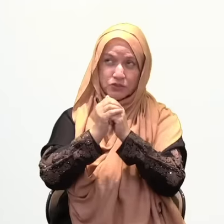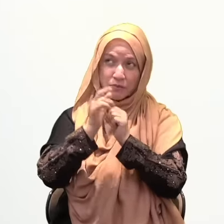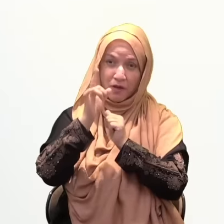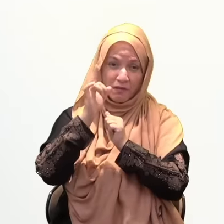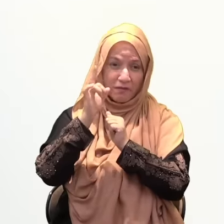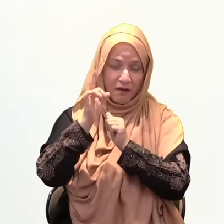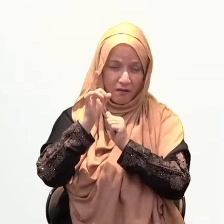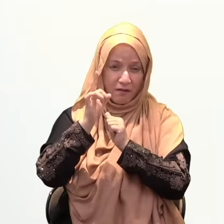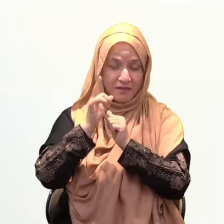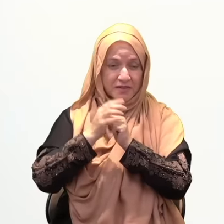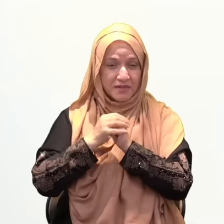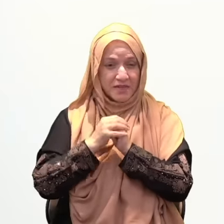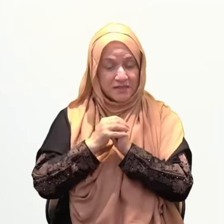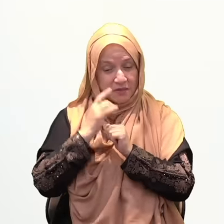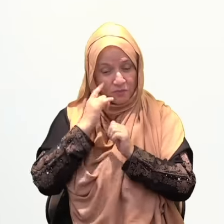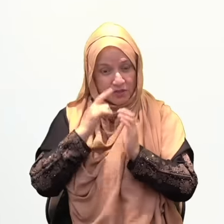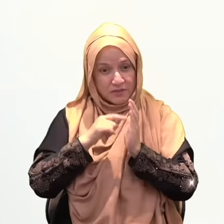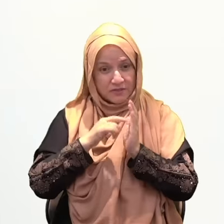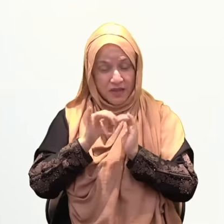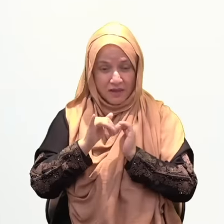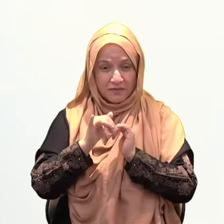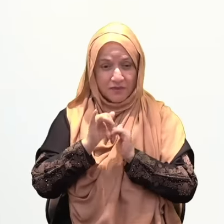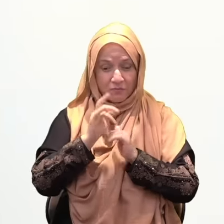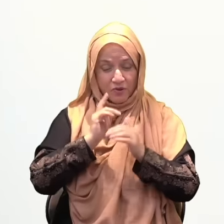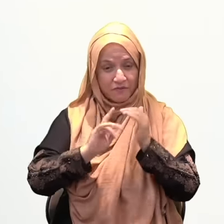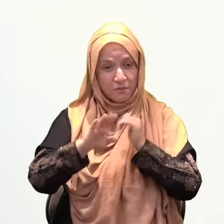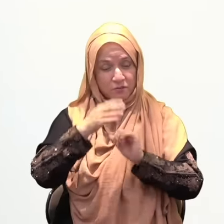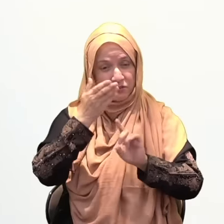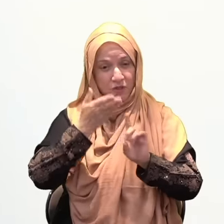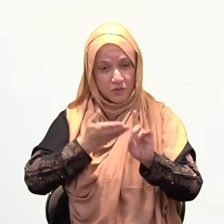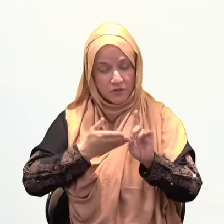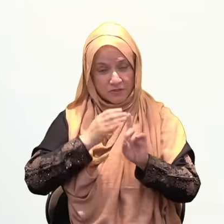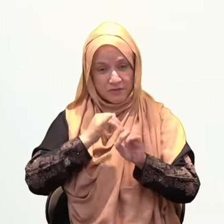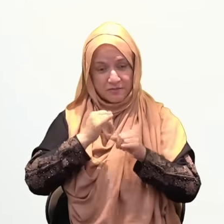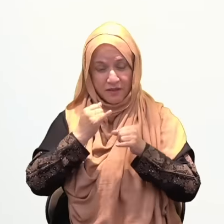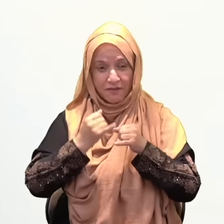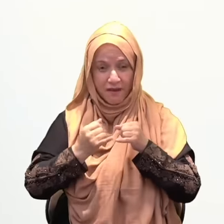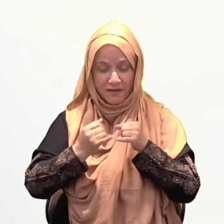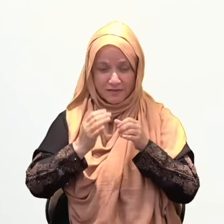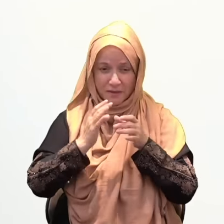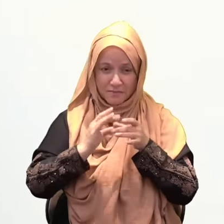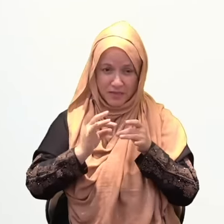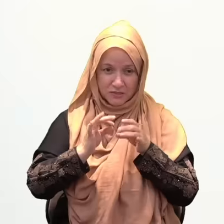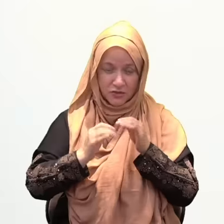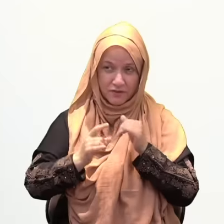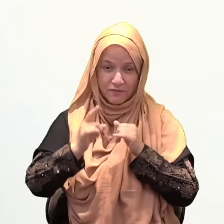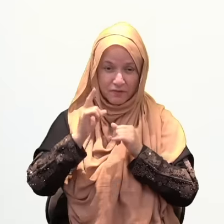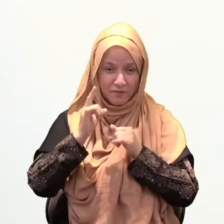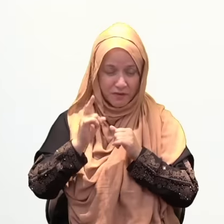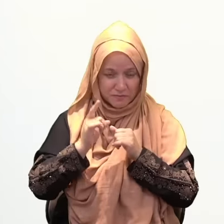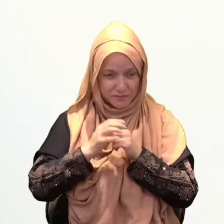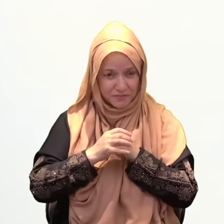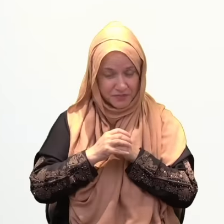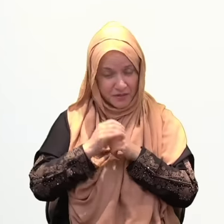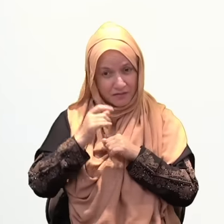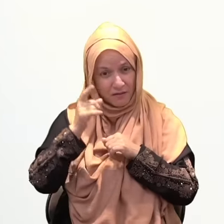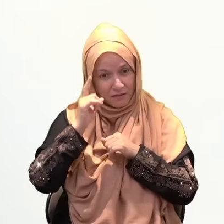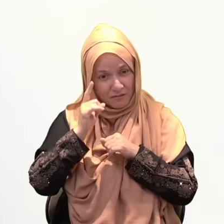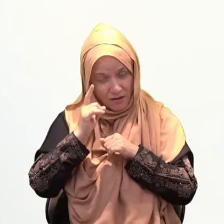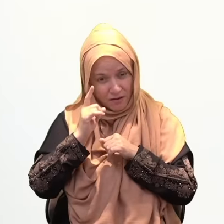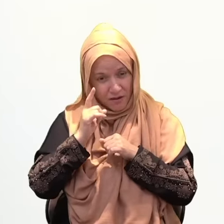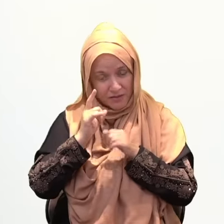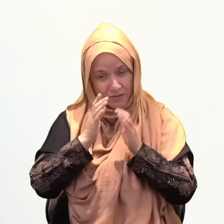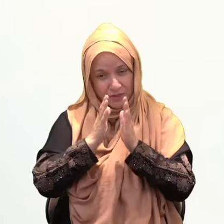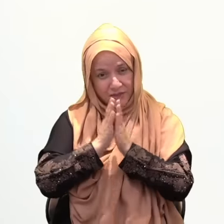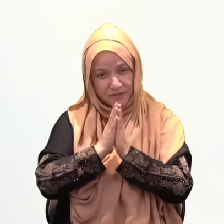that Muhammad sallallahu alayhi wa sallam is his final messenger. We ask Allah to send his peace and blessings upon him, the prophets and messengers that came